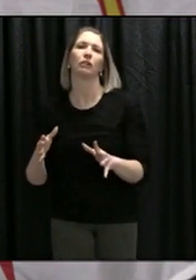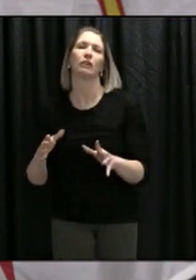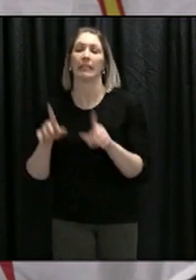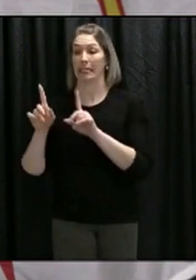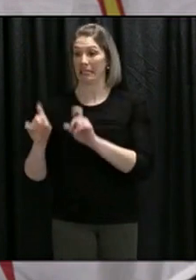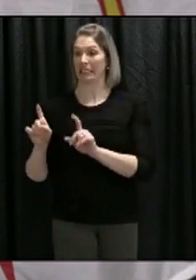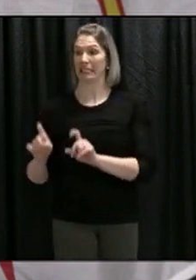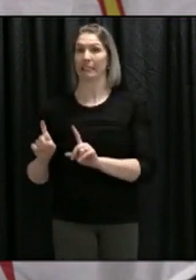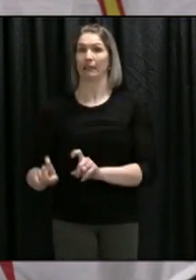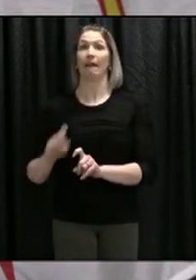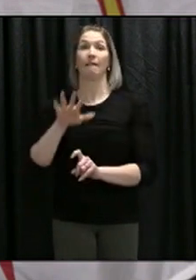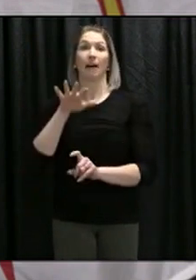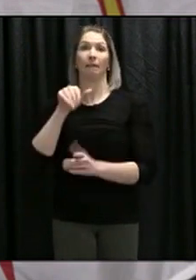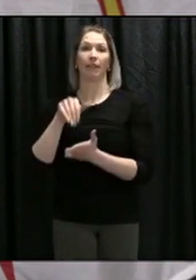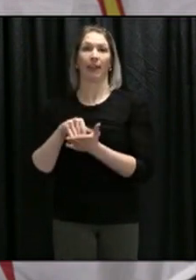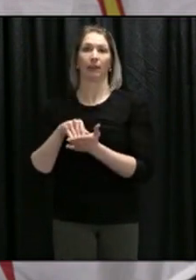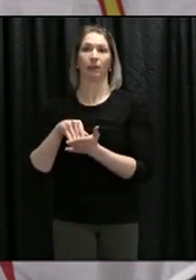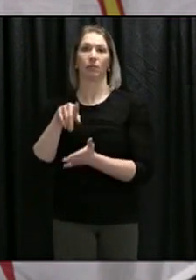5,166 people in total.